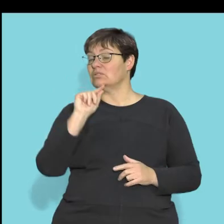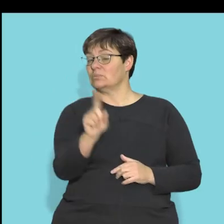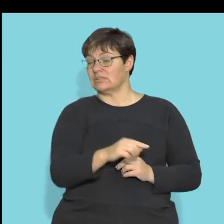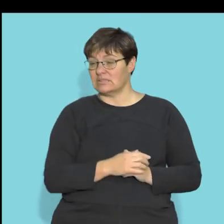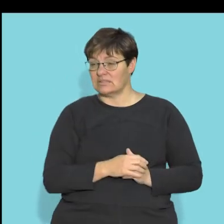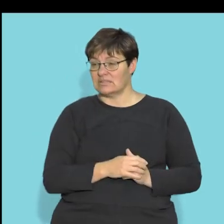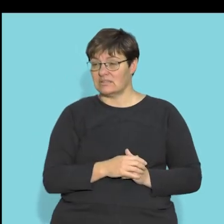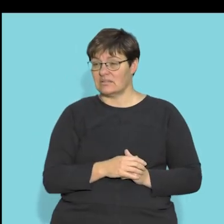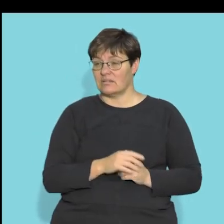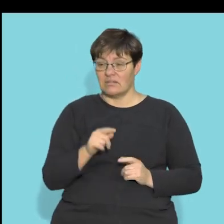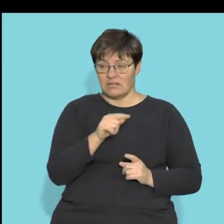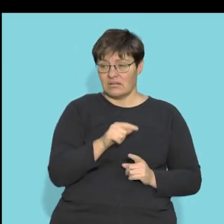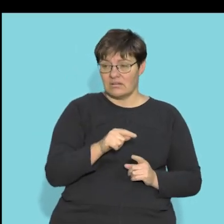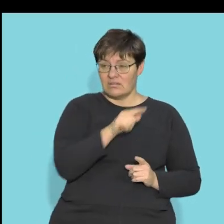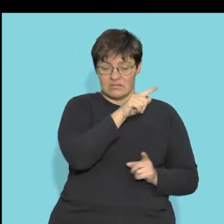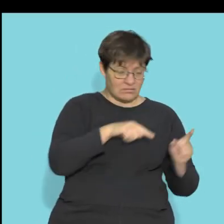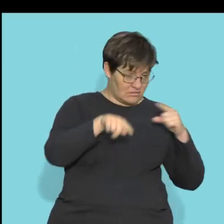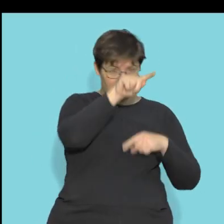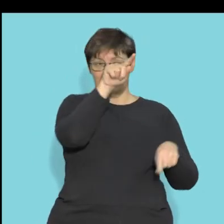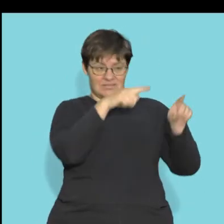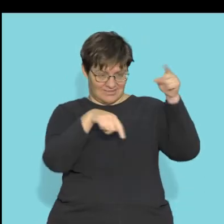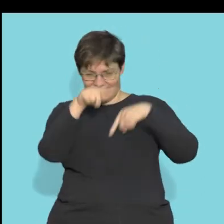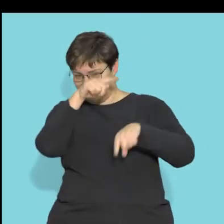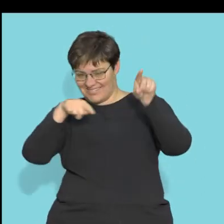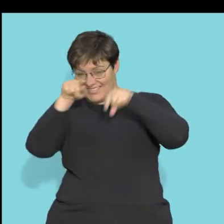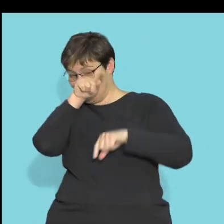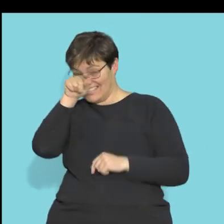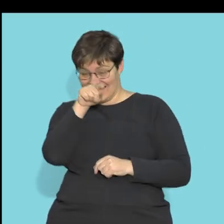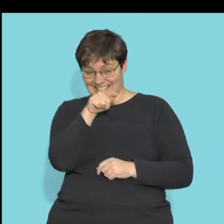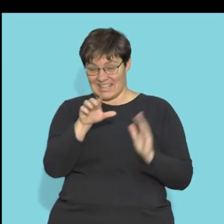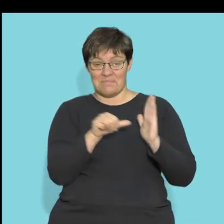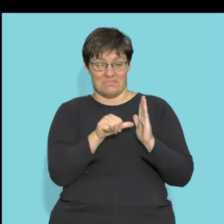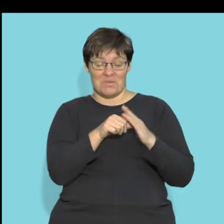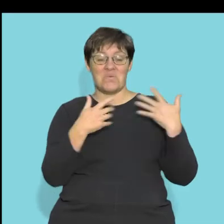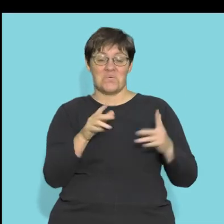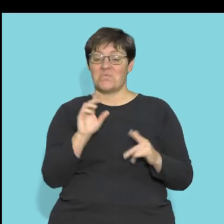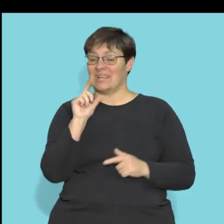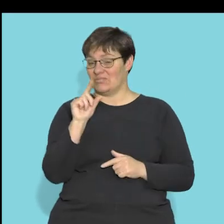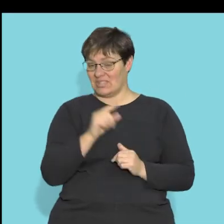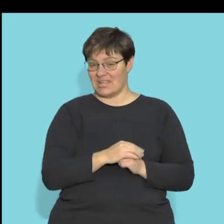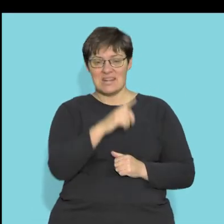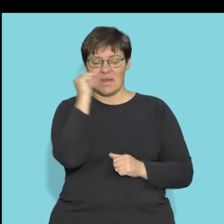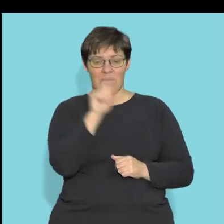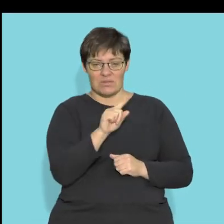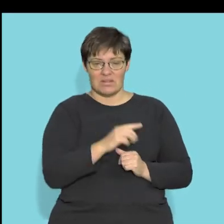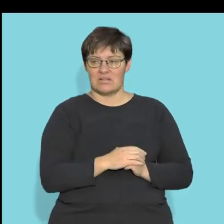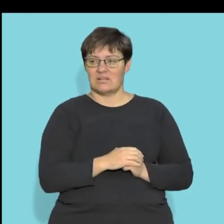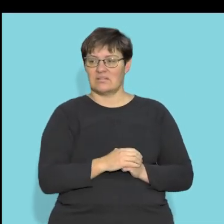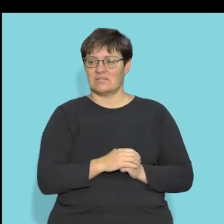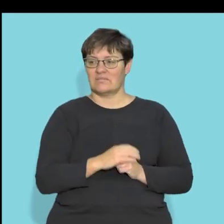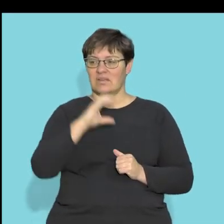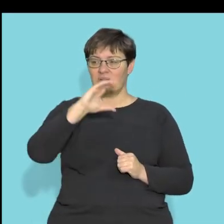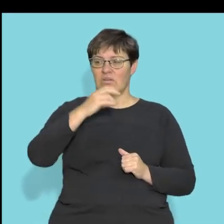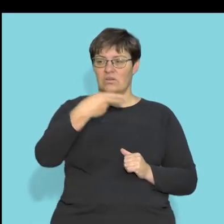Guys, this over here. Now, what is that? That is called the chromatin